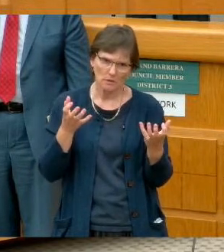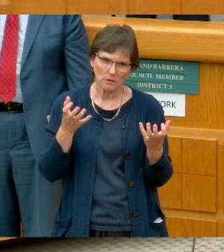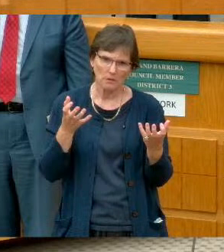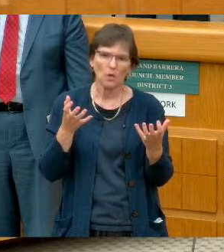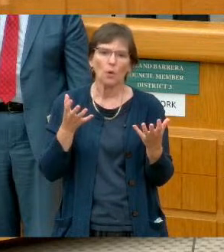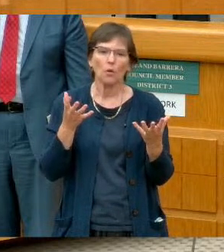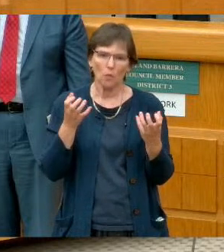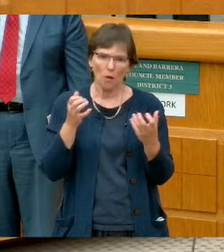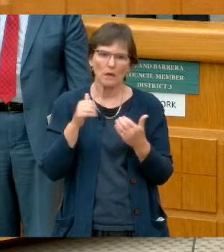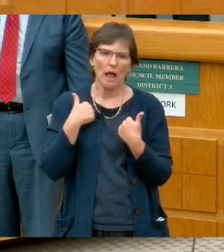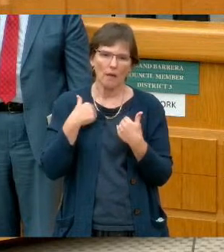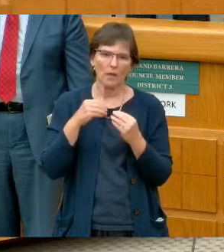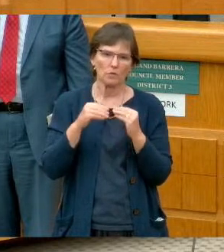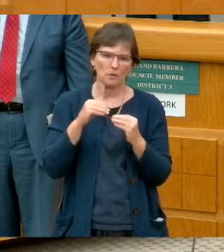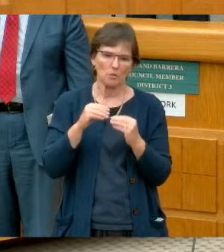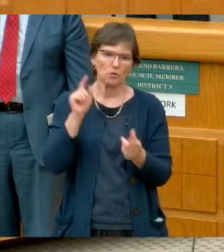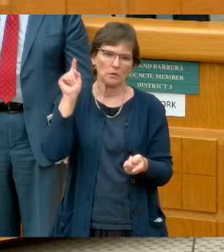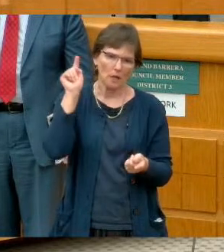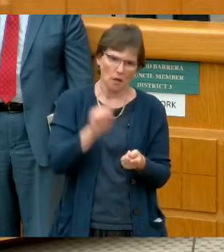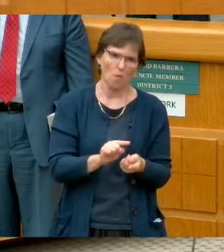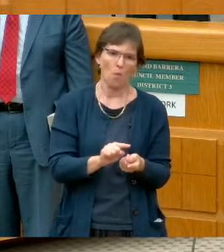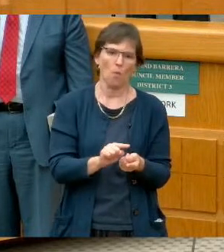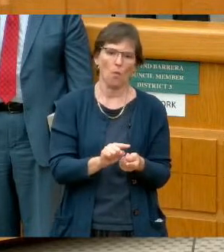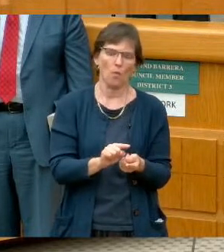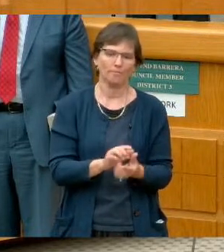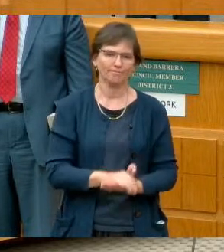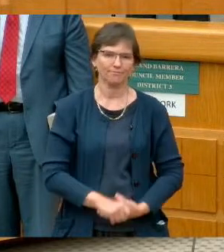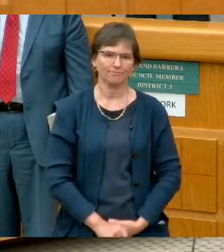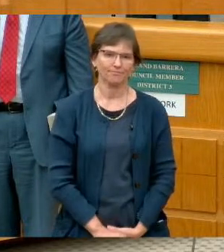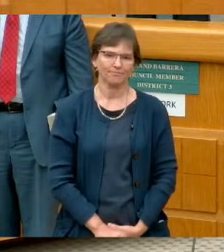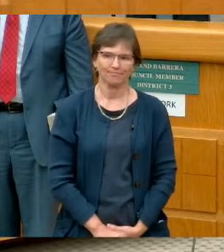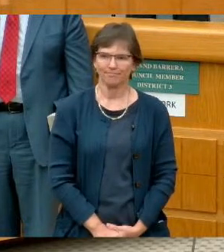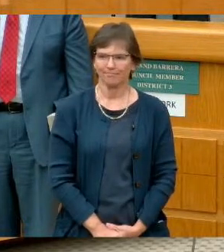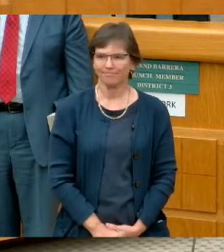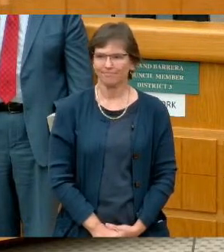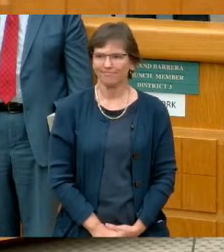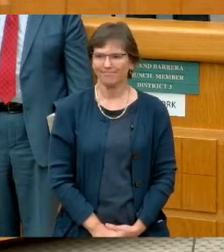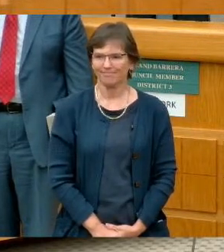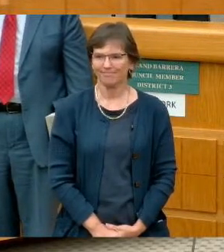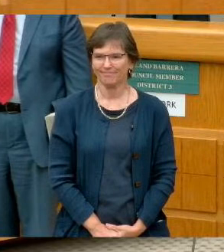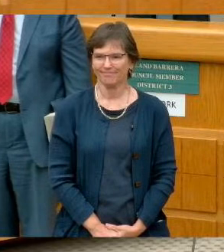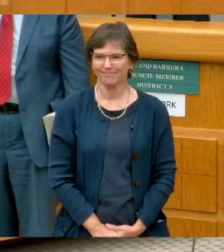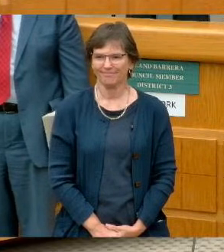is where we want to be. We want to keep driving those numbers way, way down.